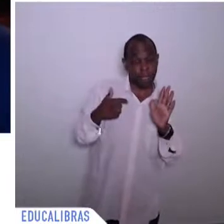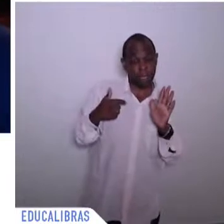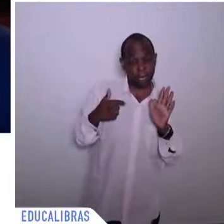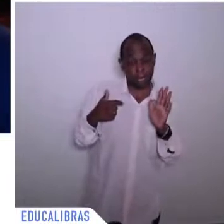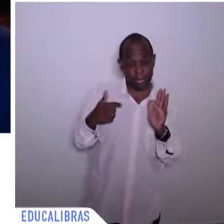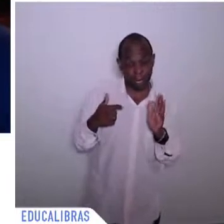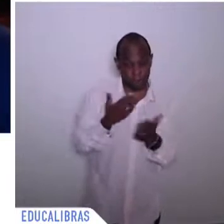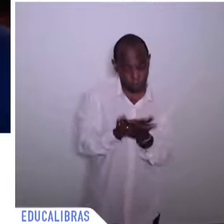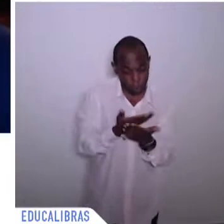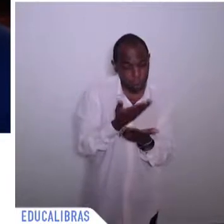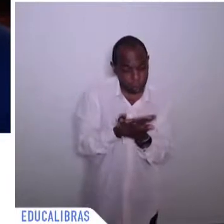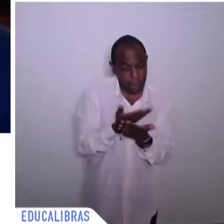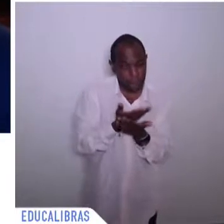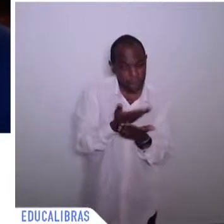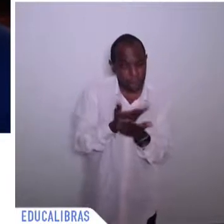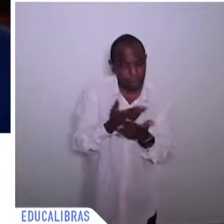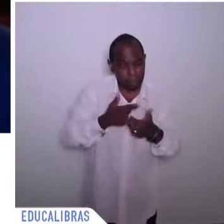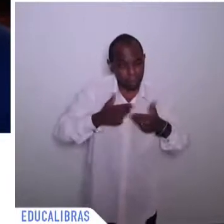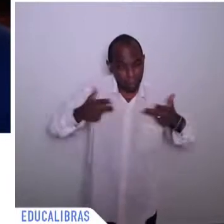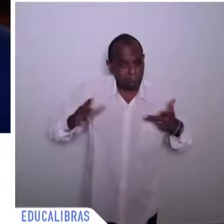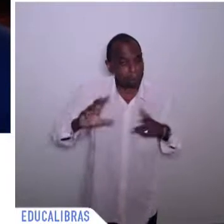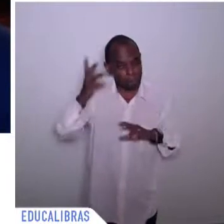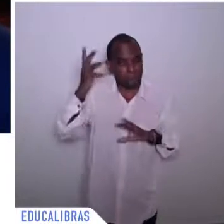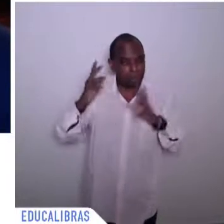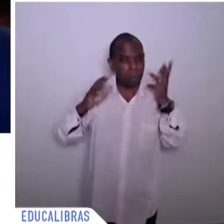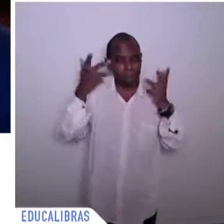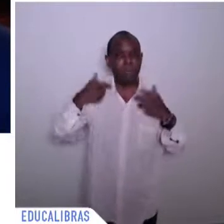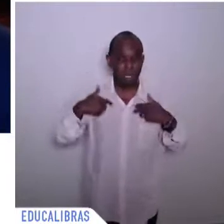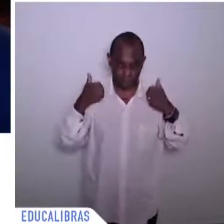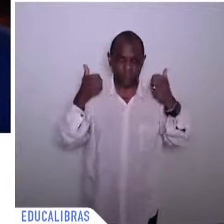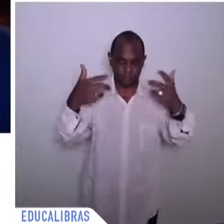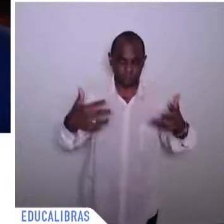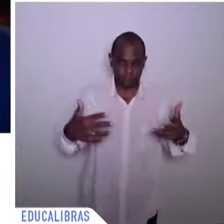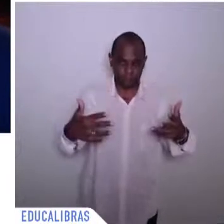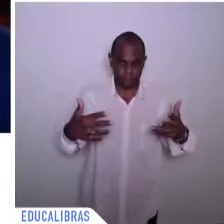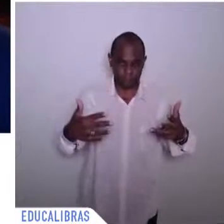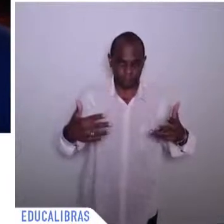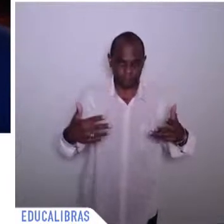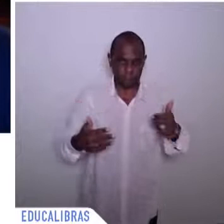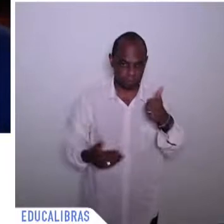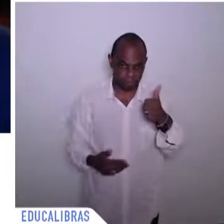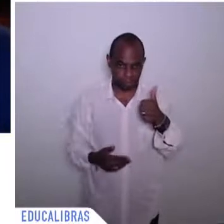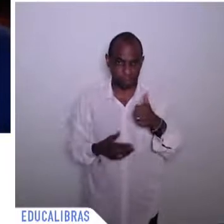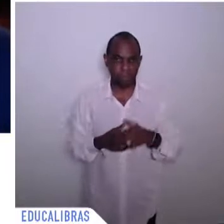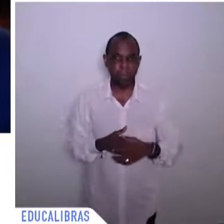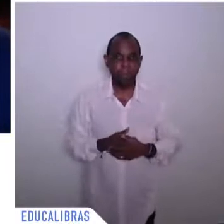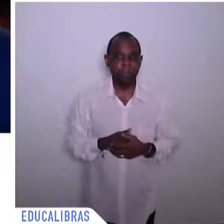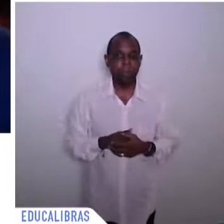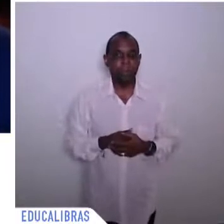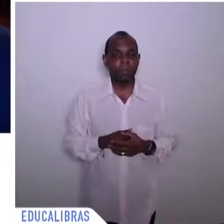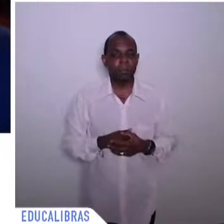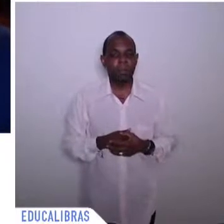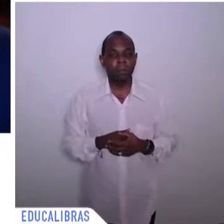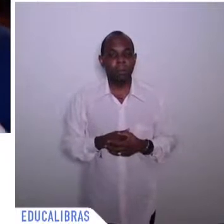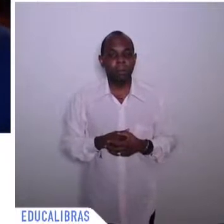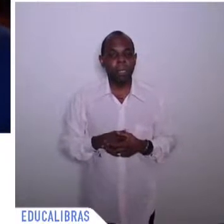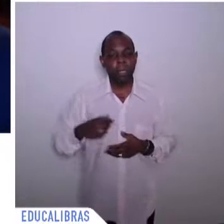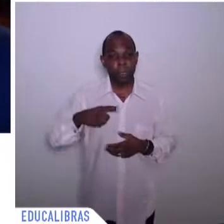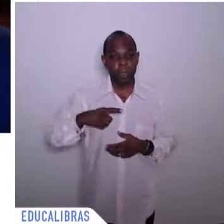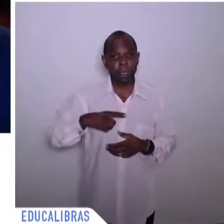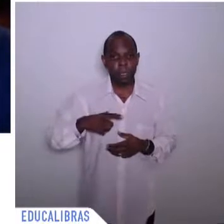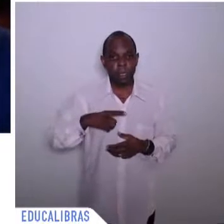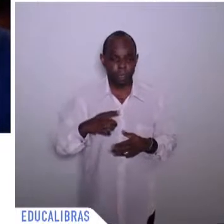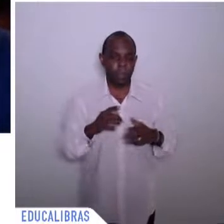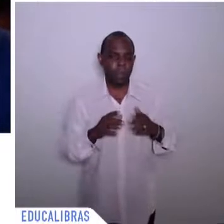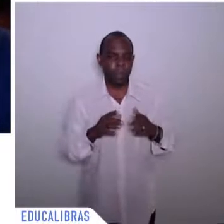shows, but I know from a descriptive way how things are happening. First thing that is important